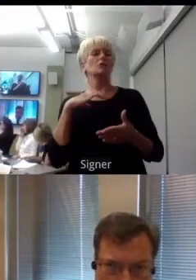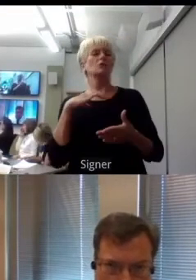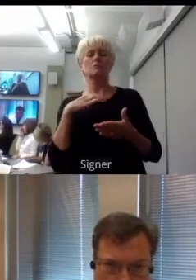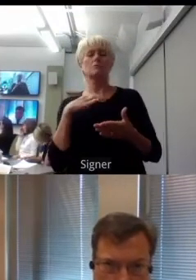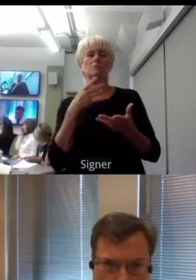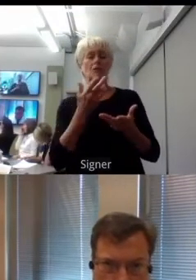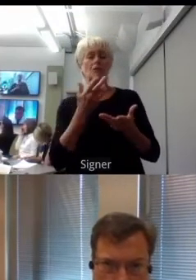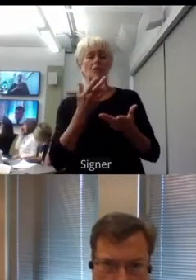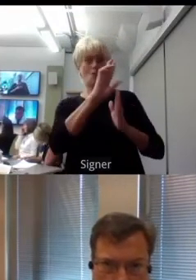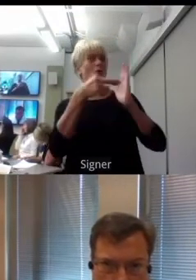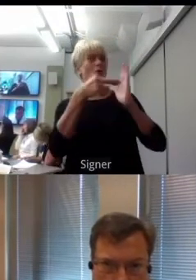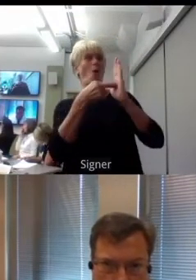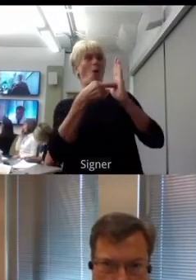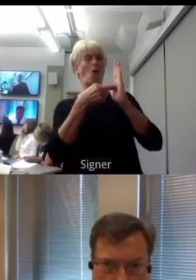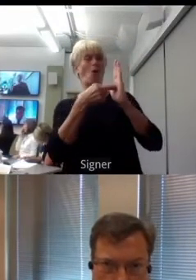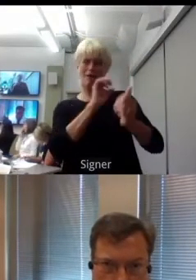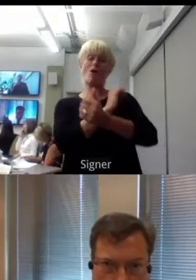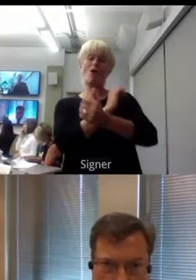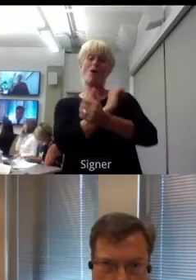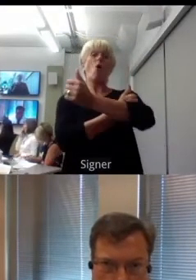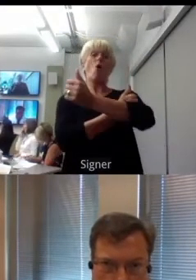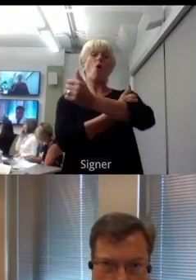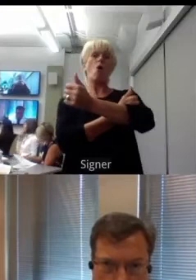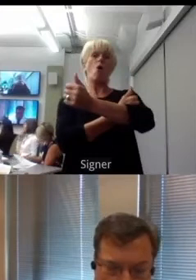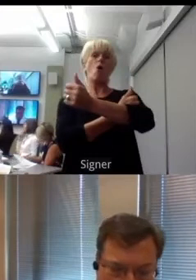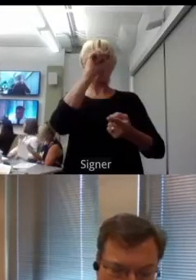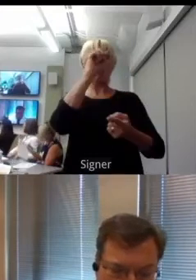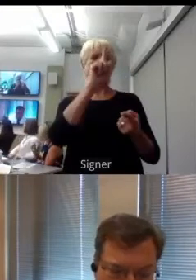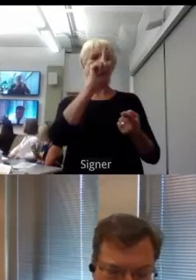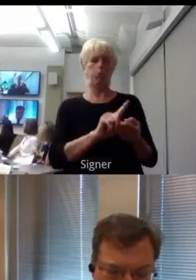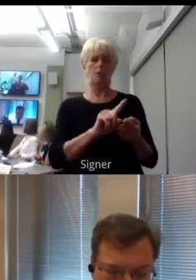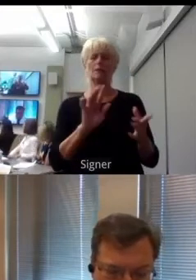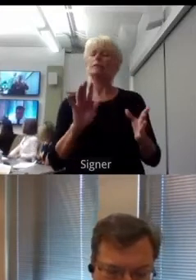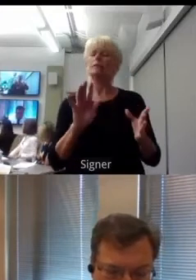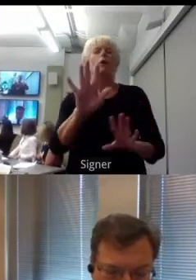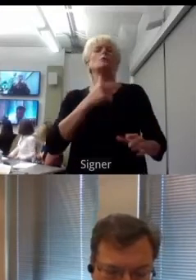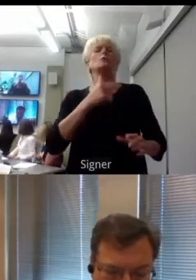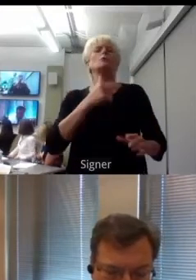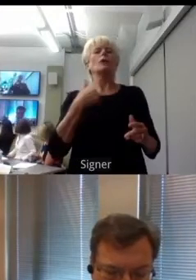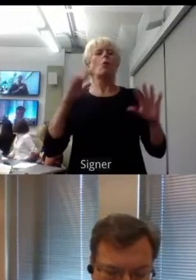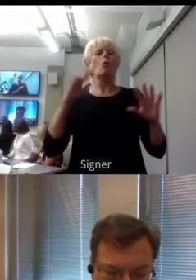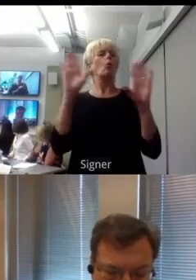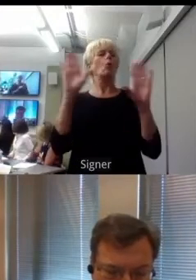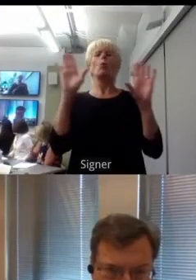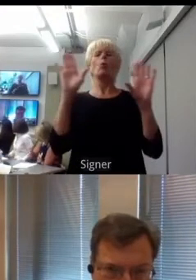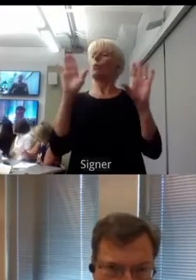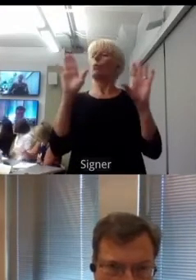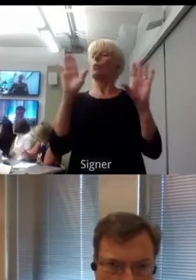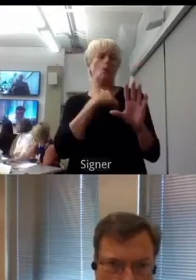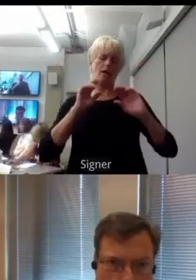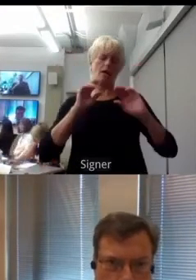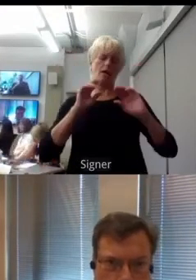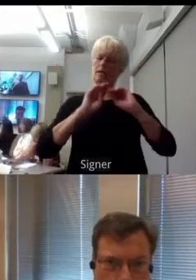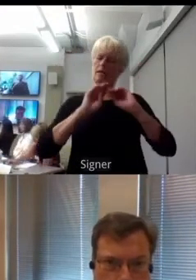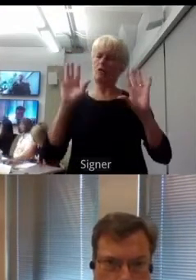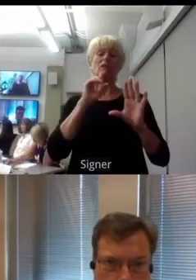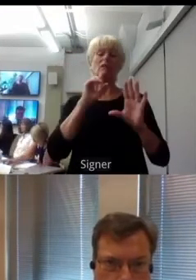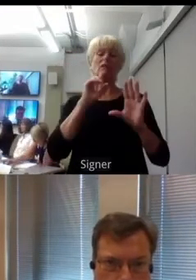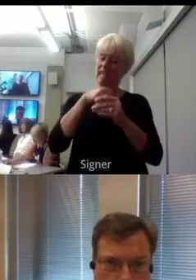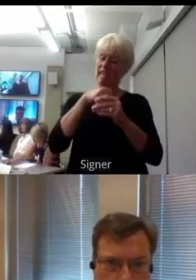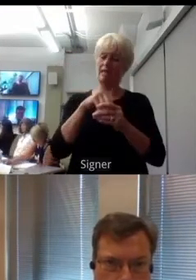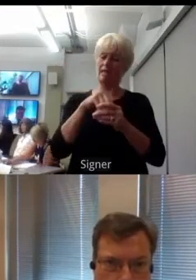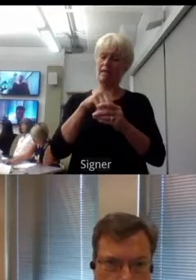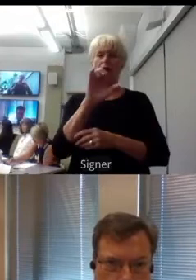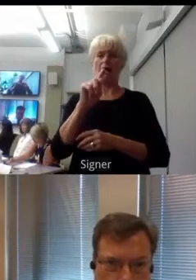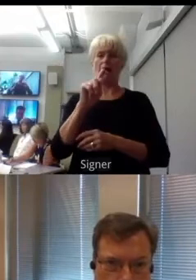diluted. So we were very clear, and I think it's even in the act, to say to the commission, of course, there is always going to be a